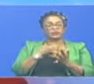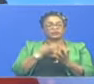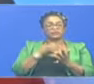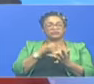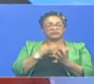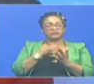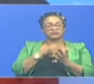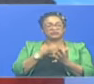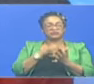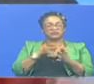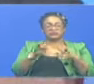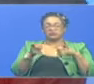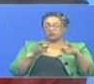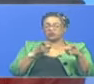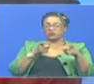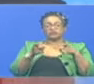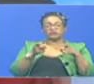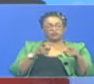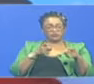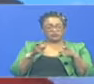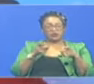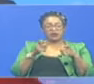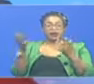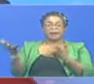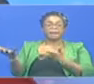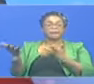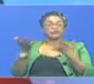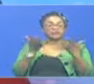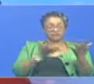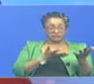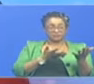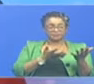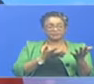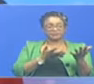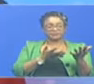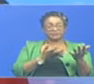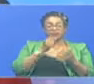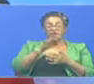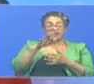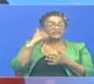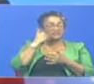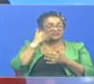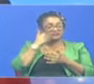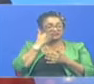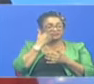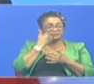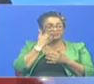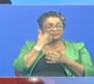to control importation of the disease into the country.